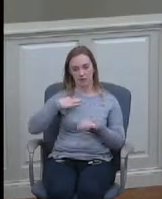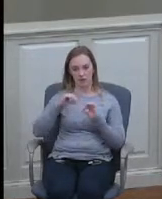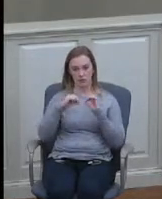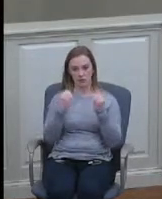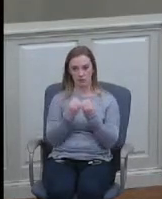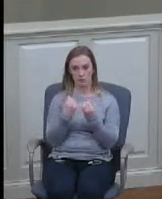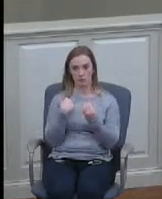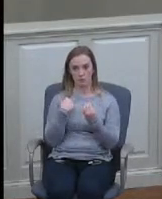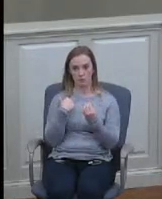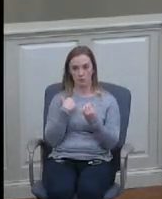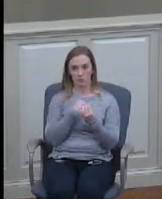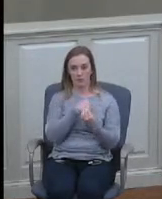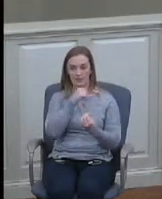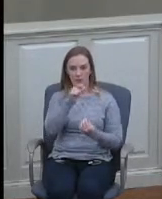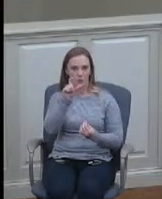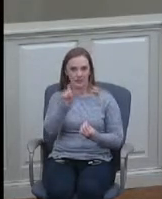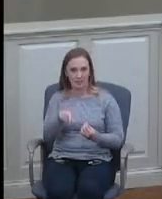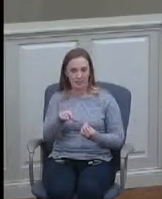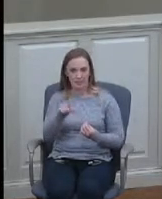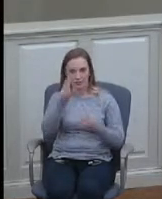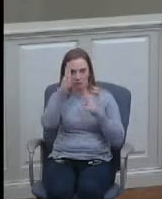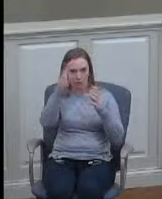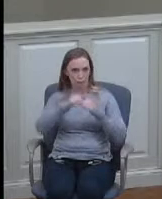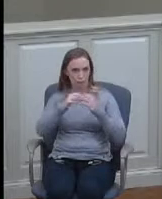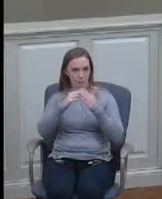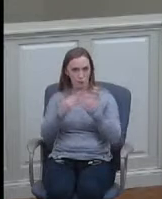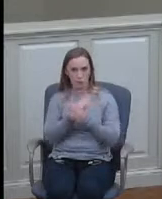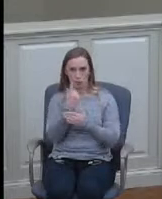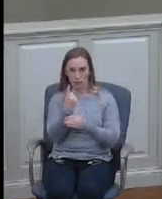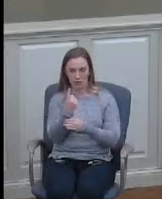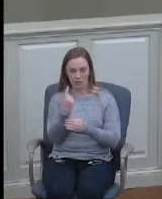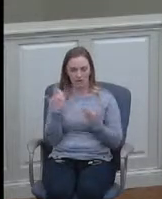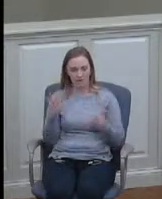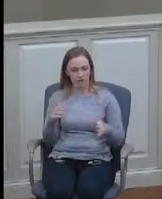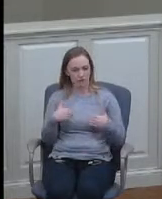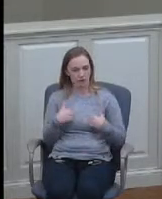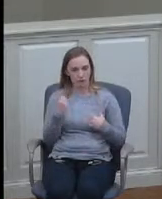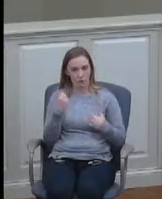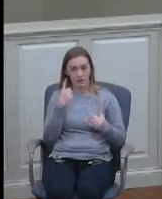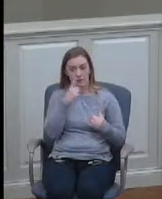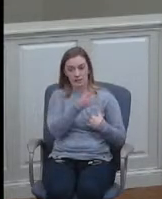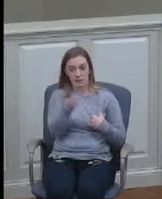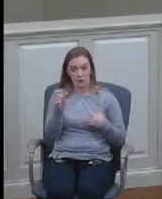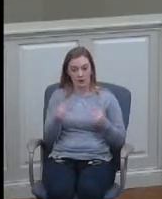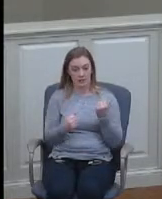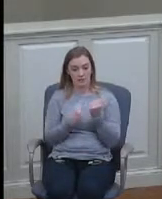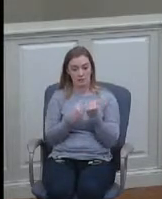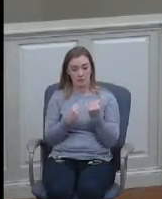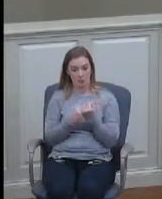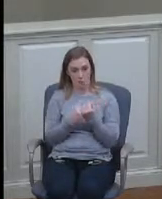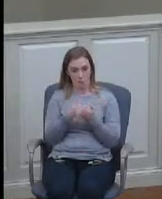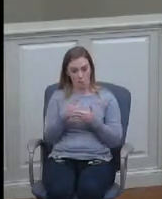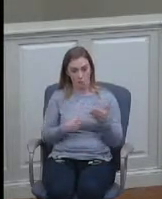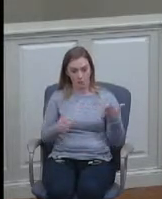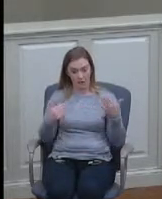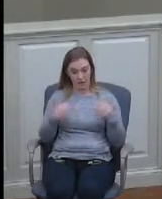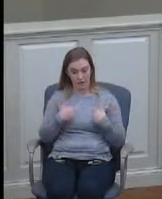need to create another one. We got one. And I think that if you can support the one that we are, I think you're going to see some really good things.